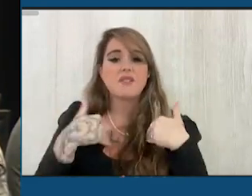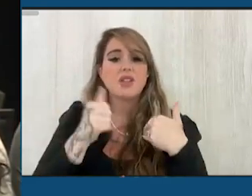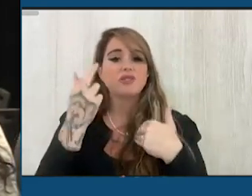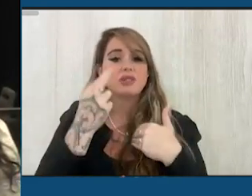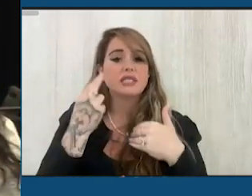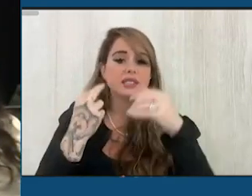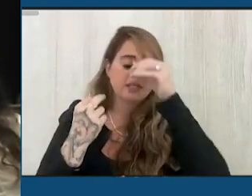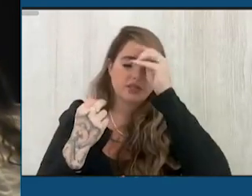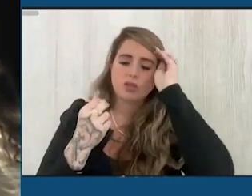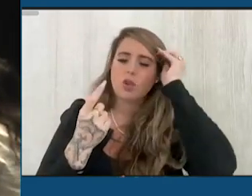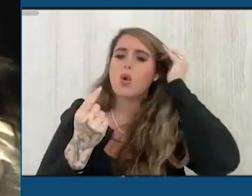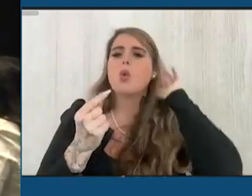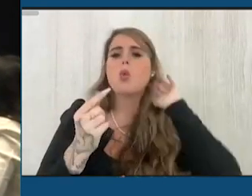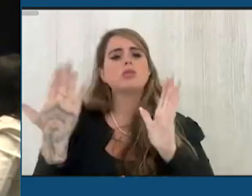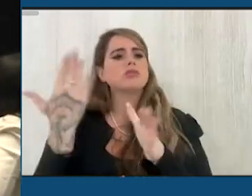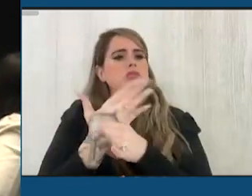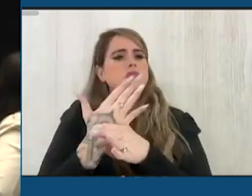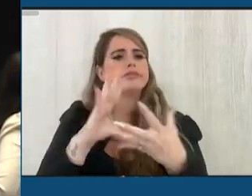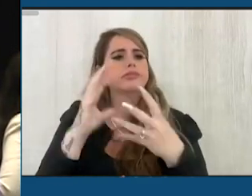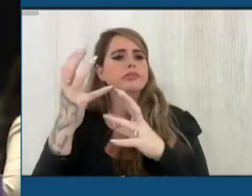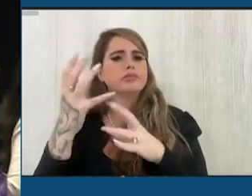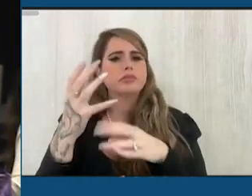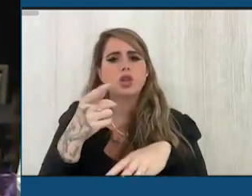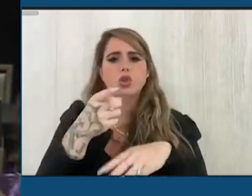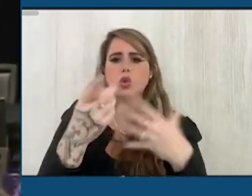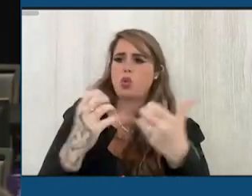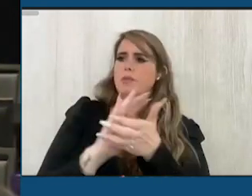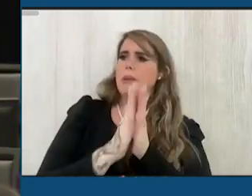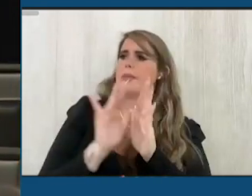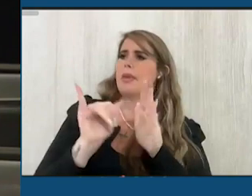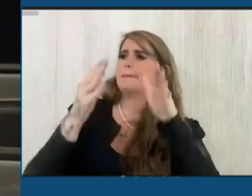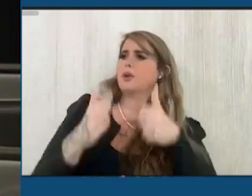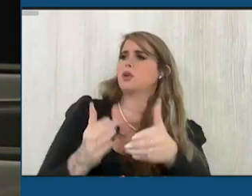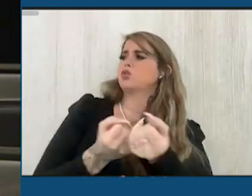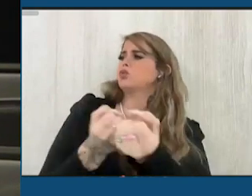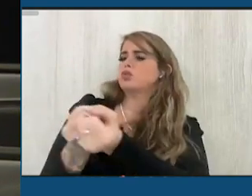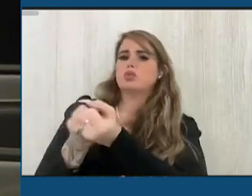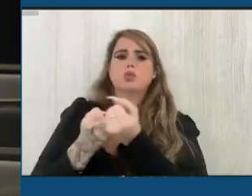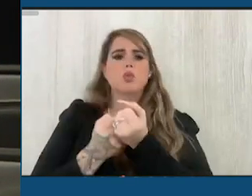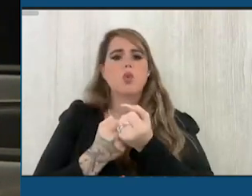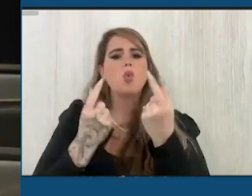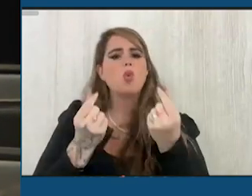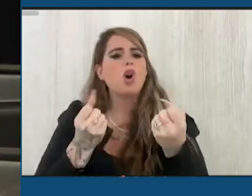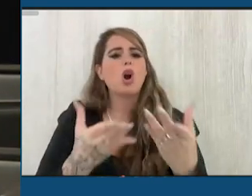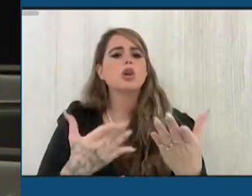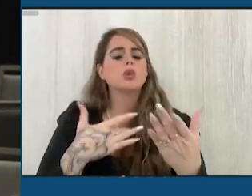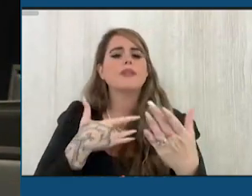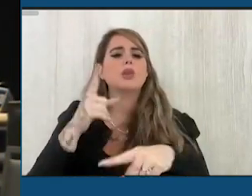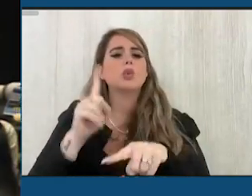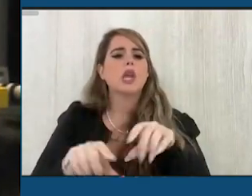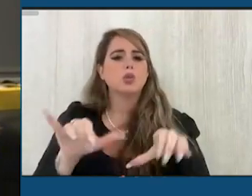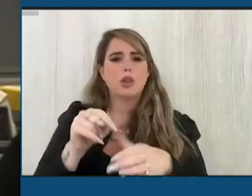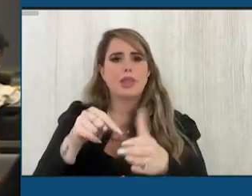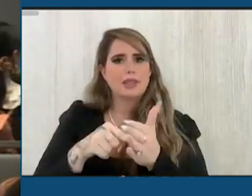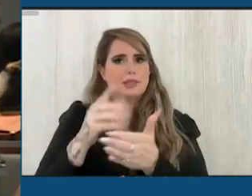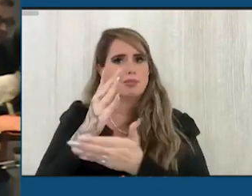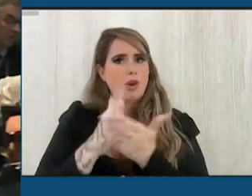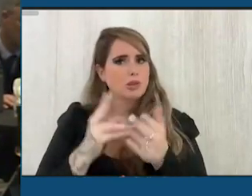What gets in the way of you being this person for anyone? This is called the audience participation part, by the